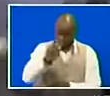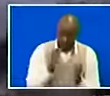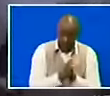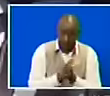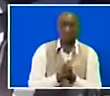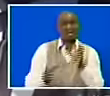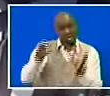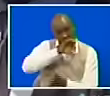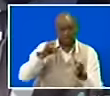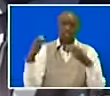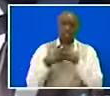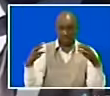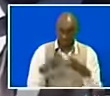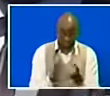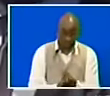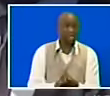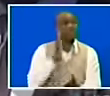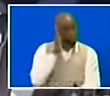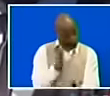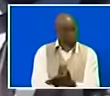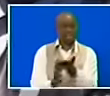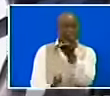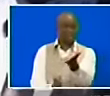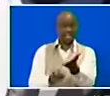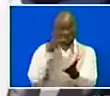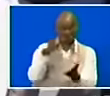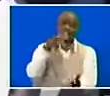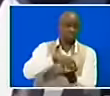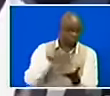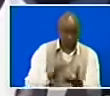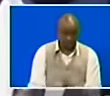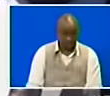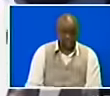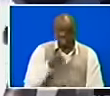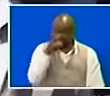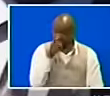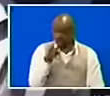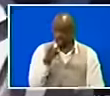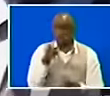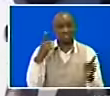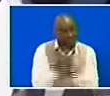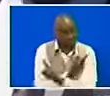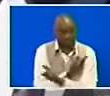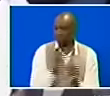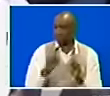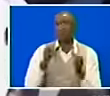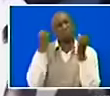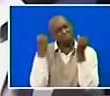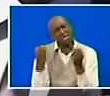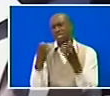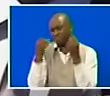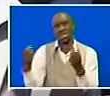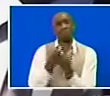and chemistry. It is true that this circumstance is not isolated. We have had many instances